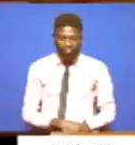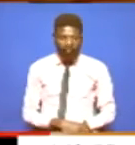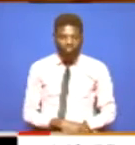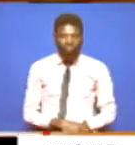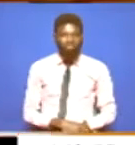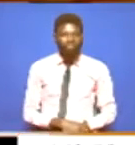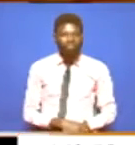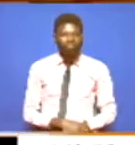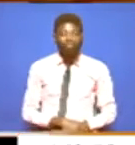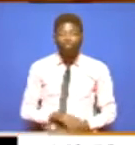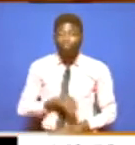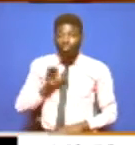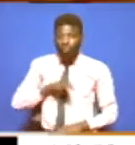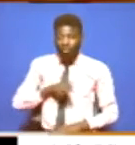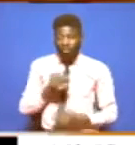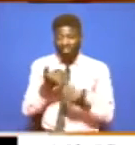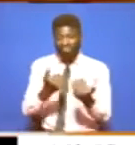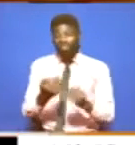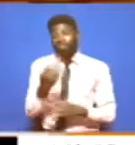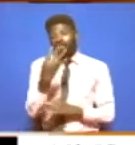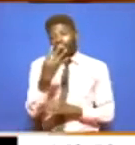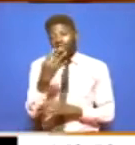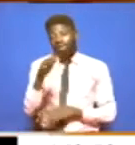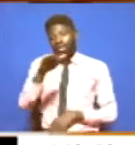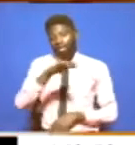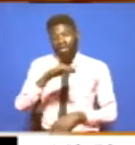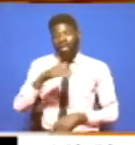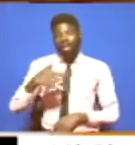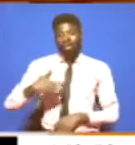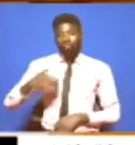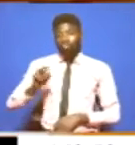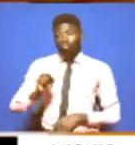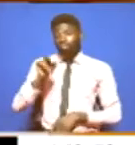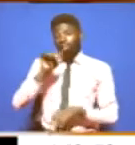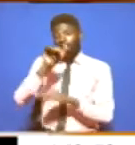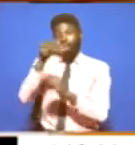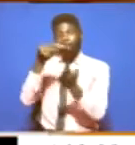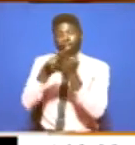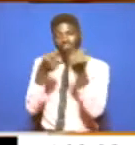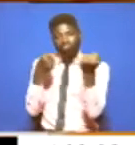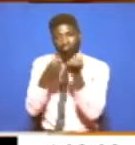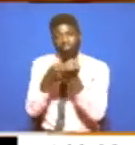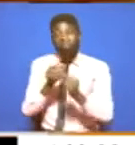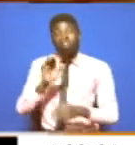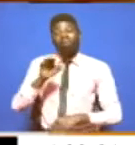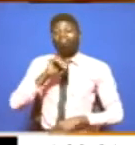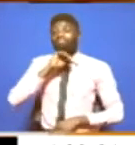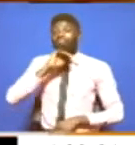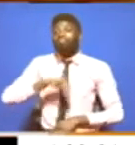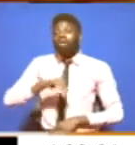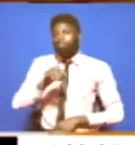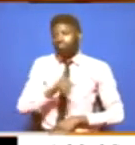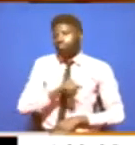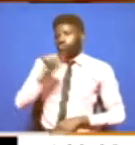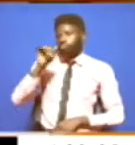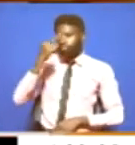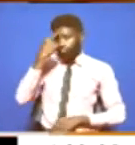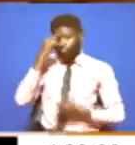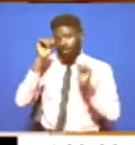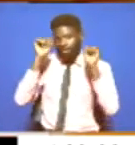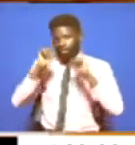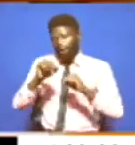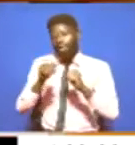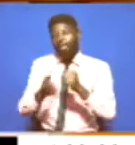A mother of four in Gatundu North is appealing for financial aid to enable her take her son to India for treatment. The woman, Joan